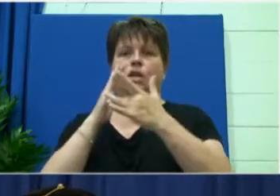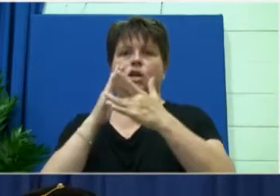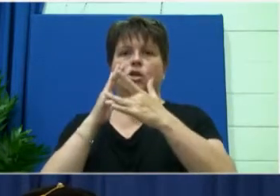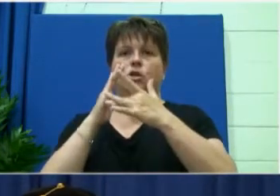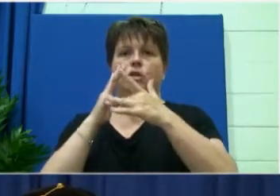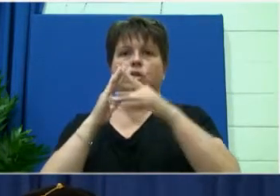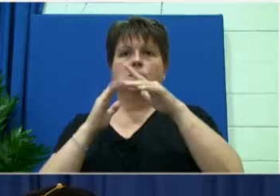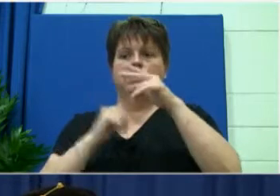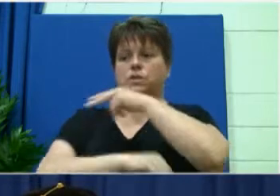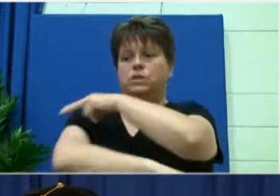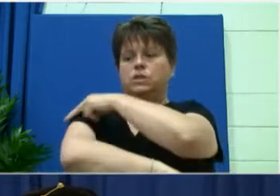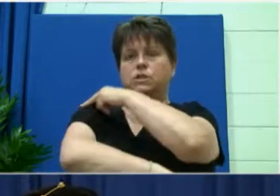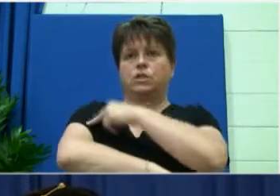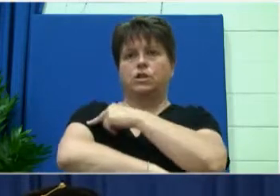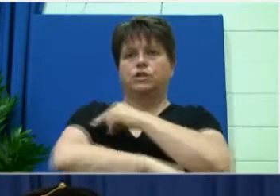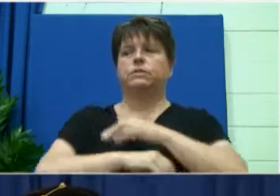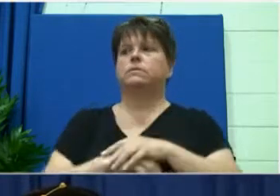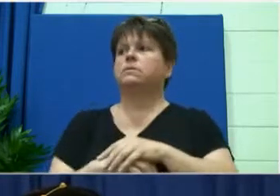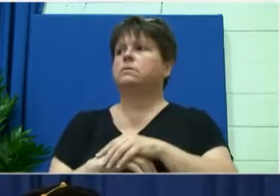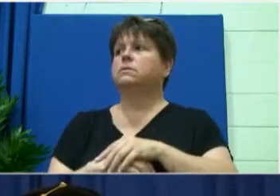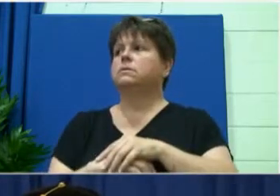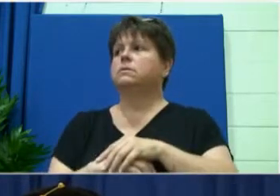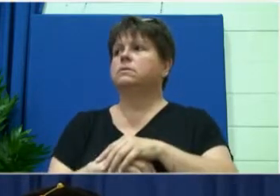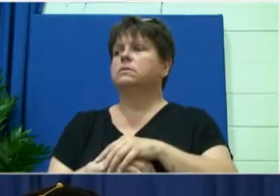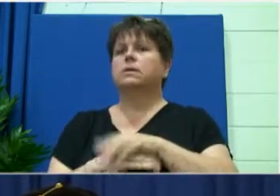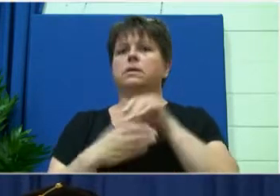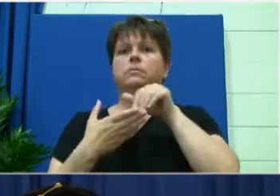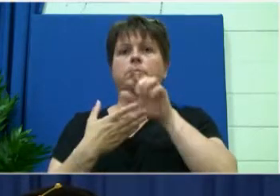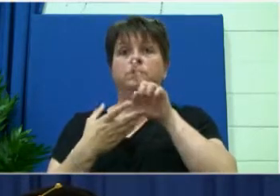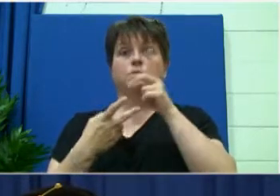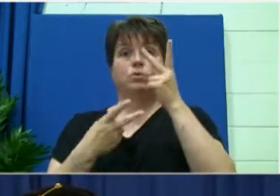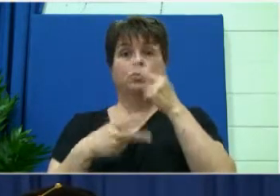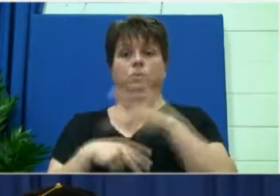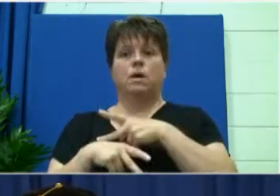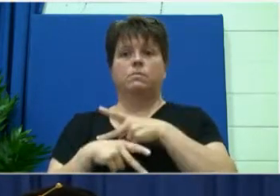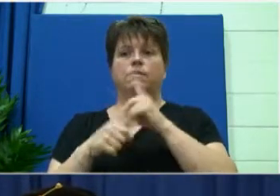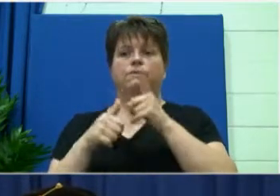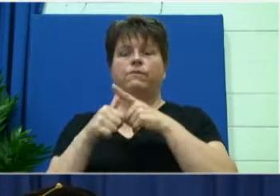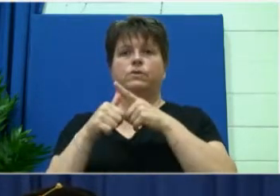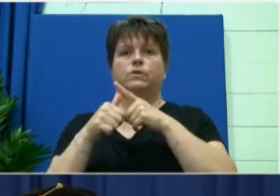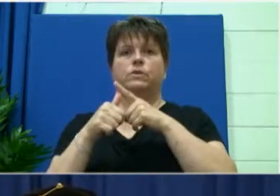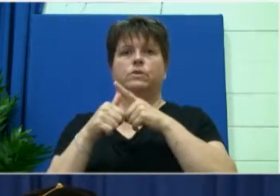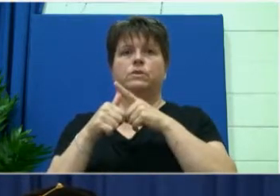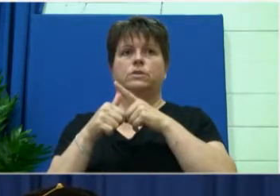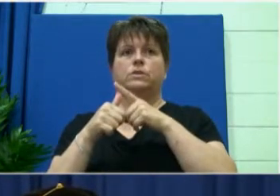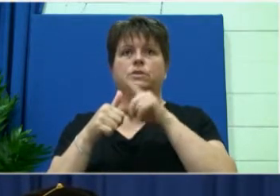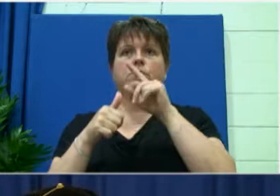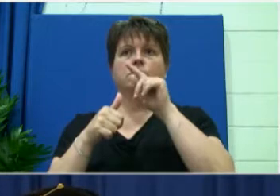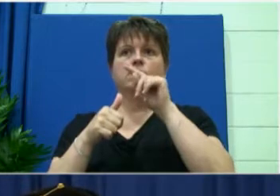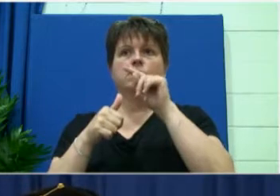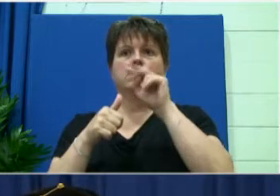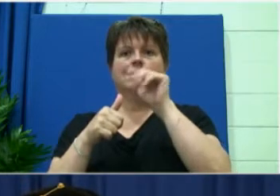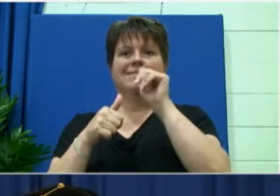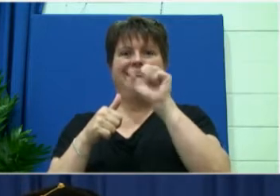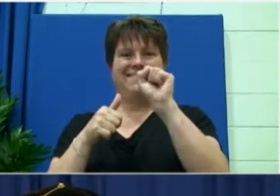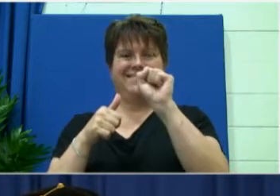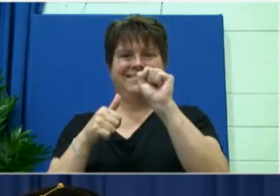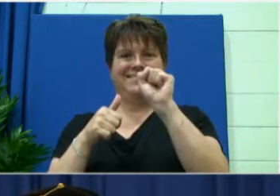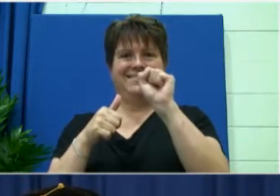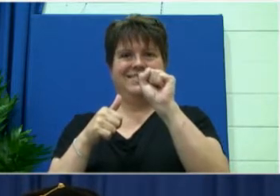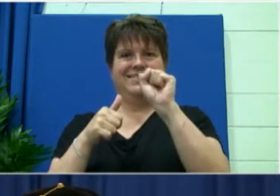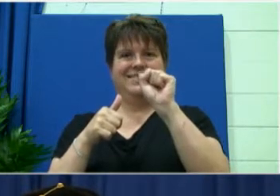sergeant. Zachary has been deployed twice, first to the Transit Center of Manas